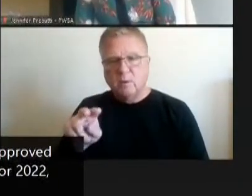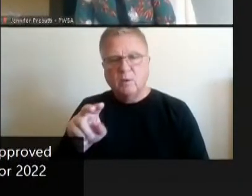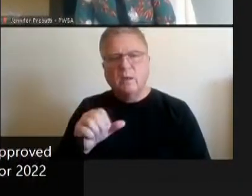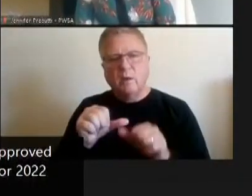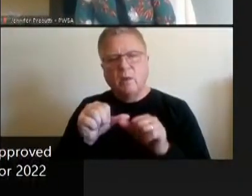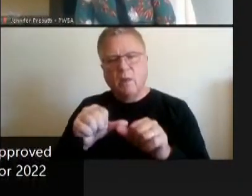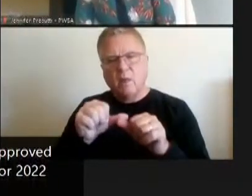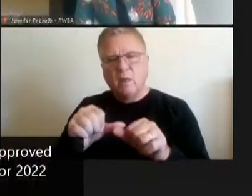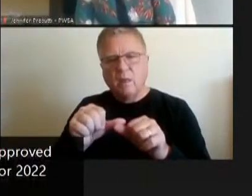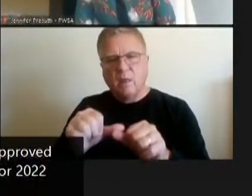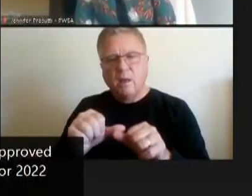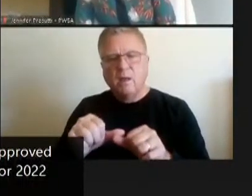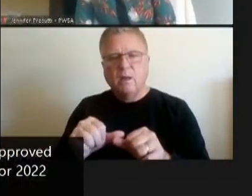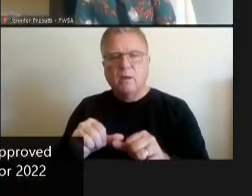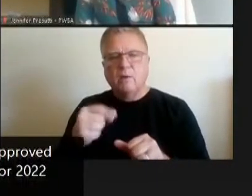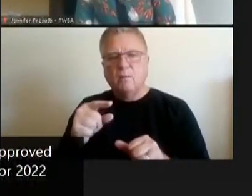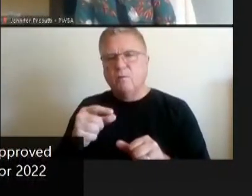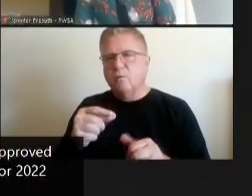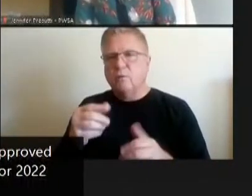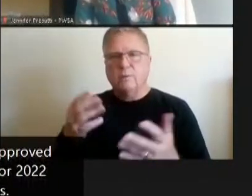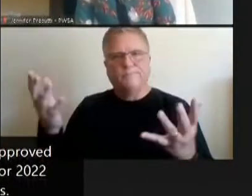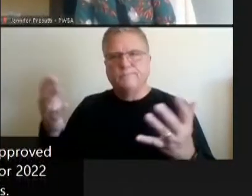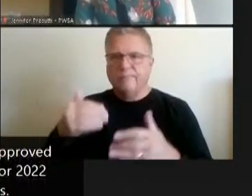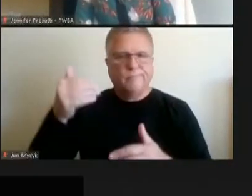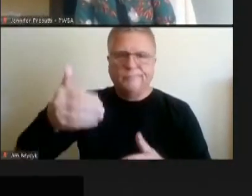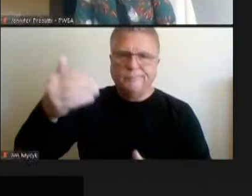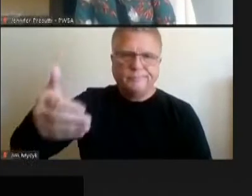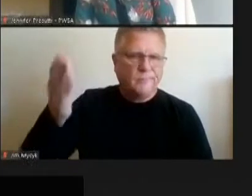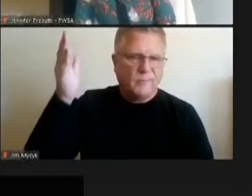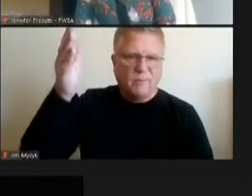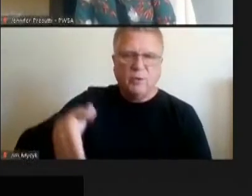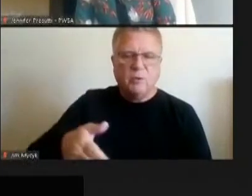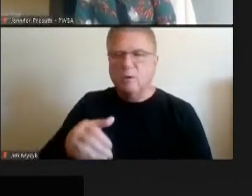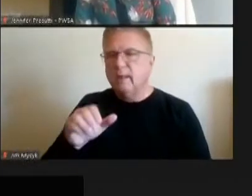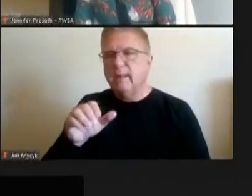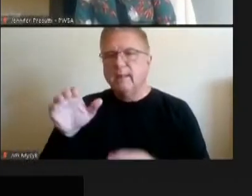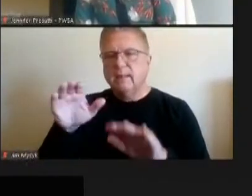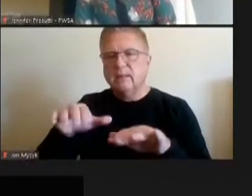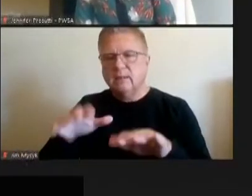continue for the foreseeable future is the stormwater charge.